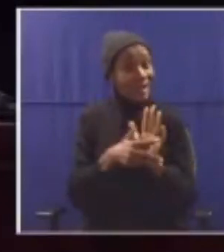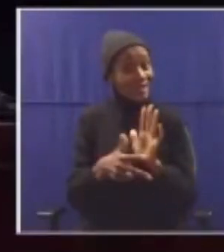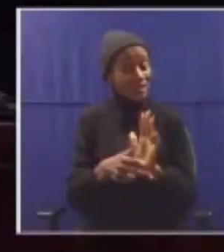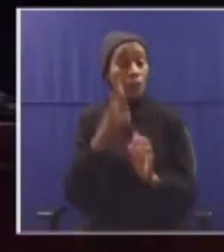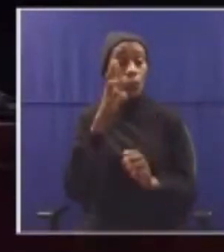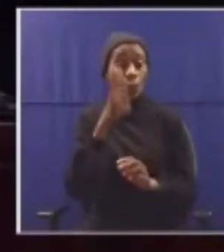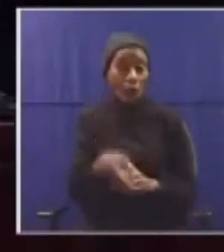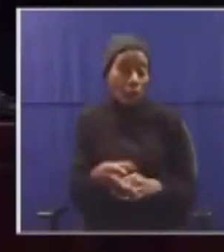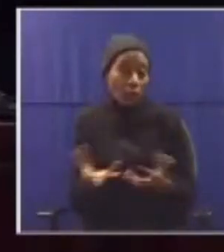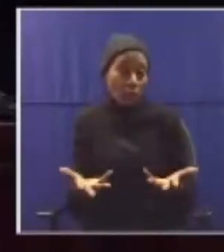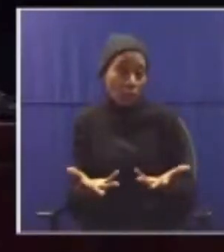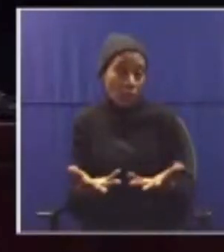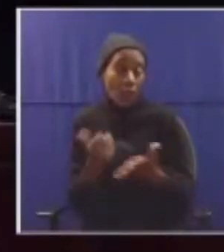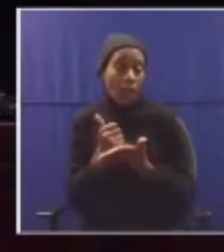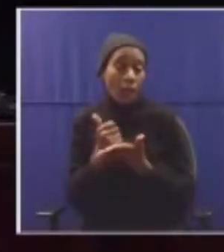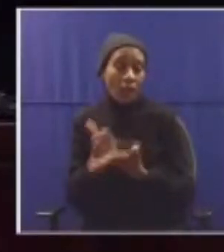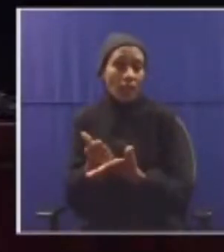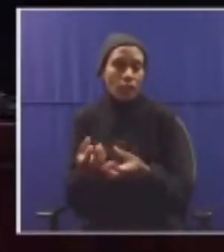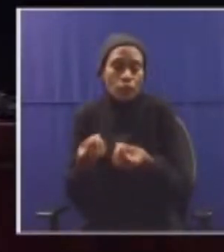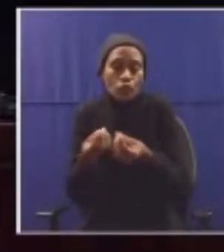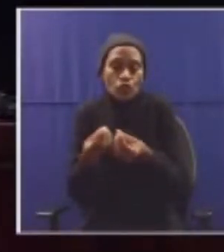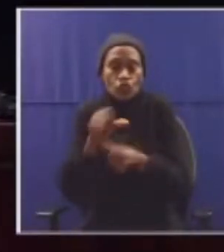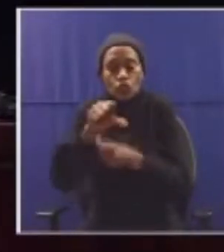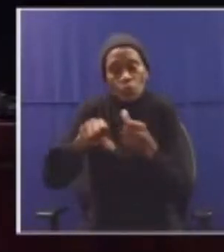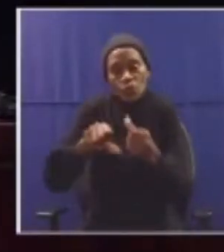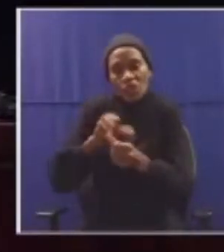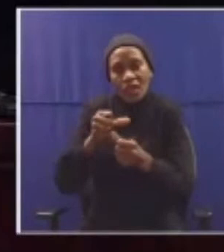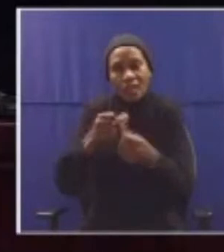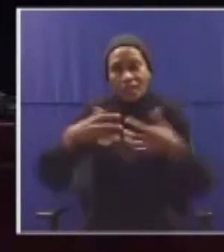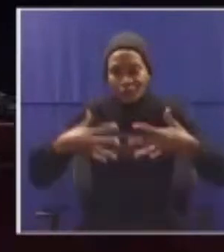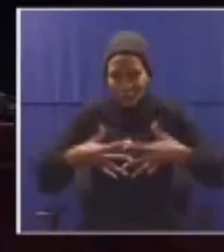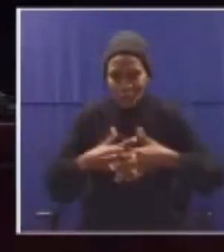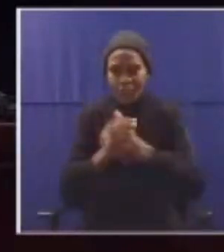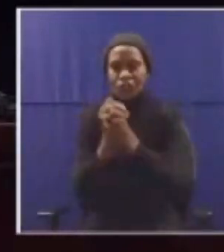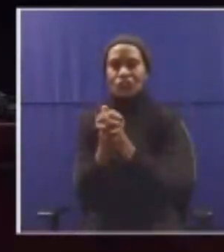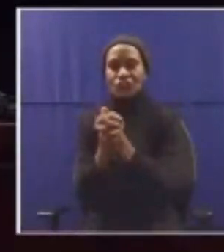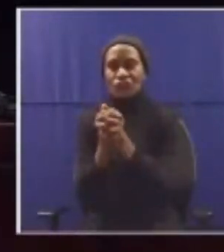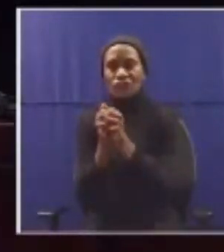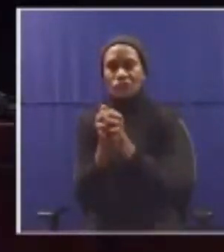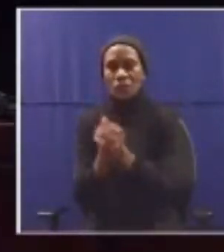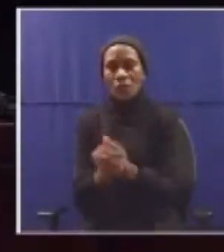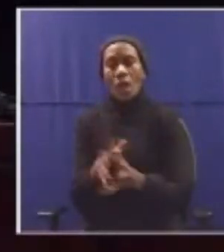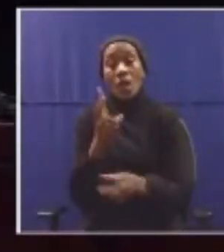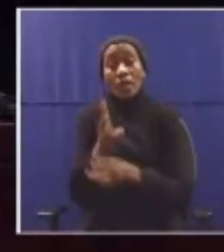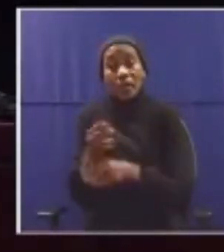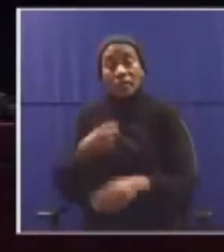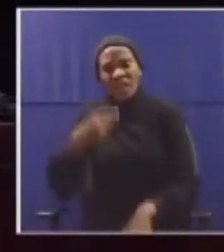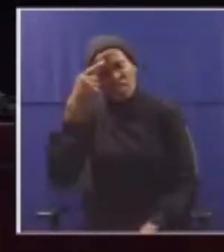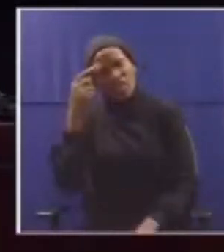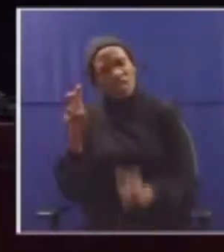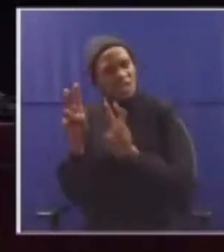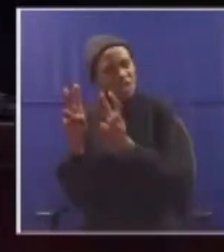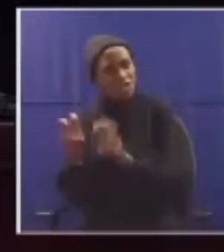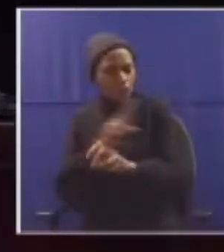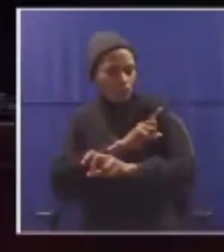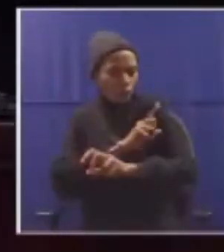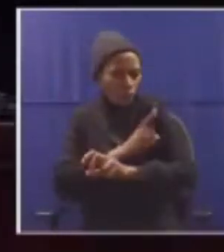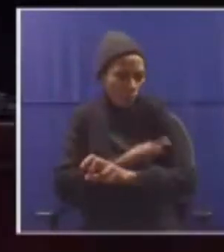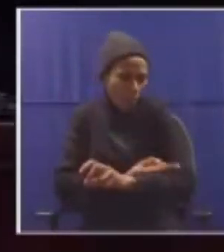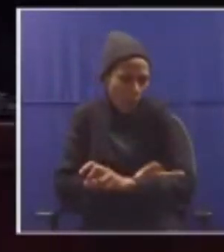to contribute to social cohesion. And of course, I think the issue of the powers